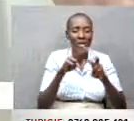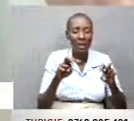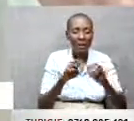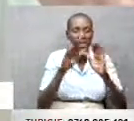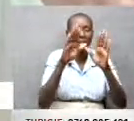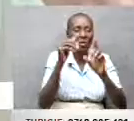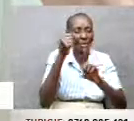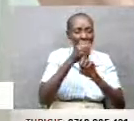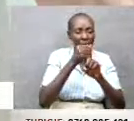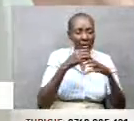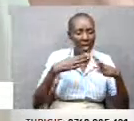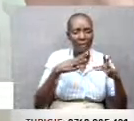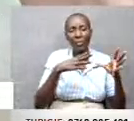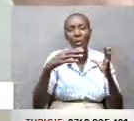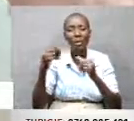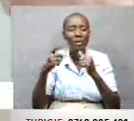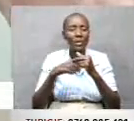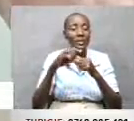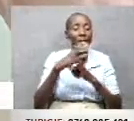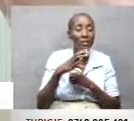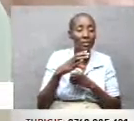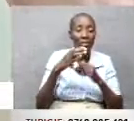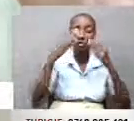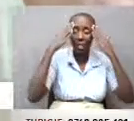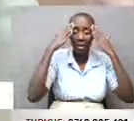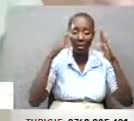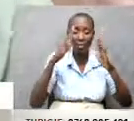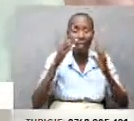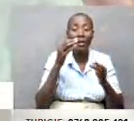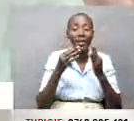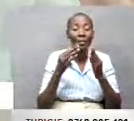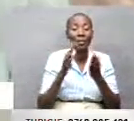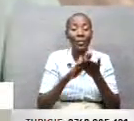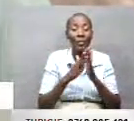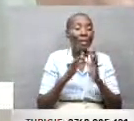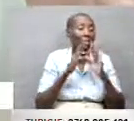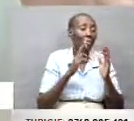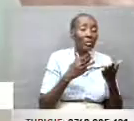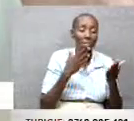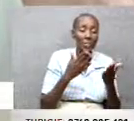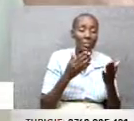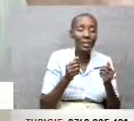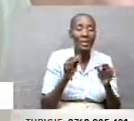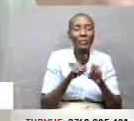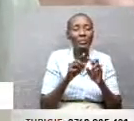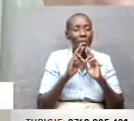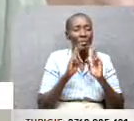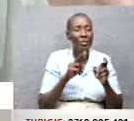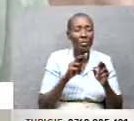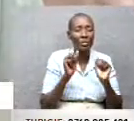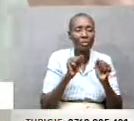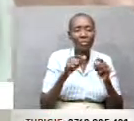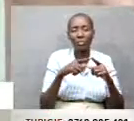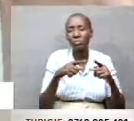go to these hearings in the six counties. So I don't know if you felt the report would have been too long. Maybe you can address that. I just, as I say, as